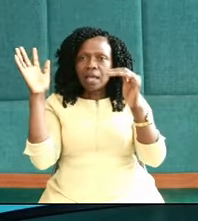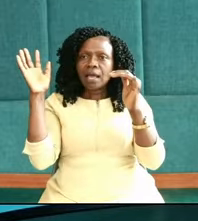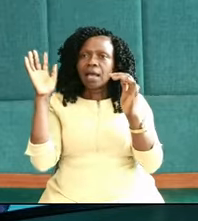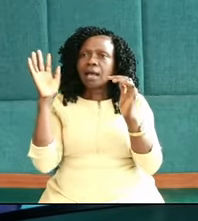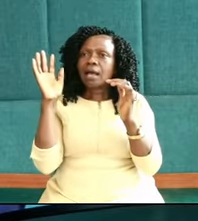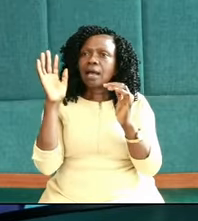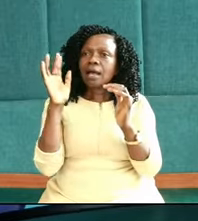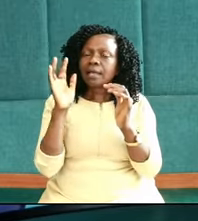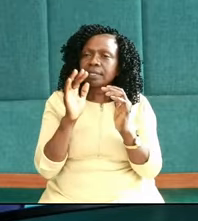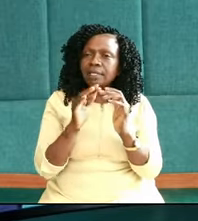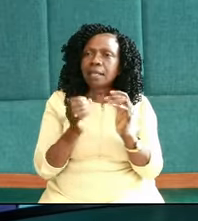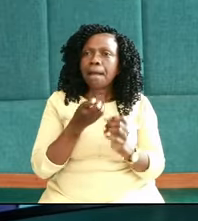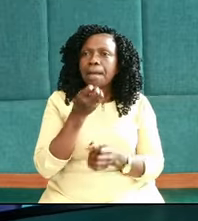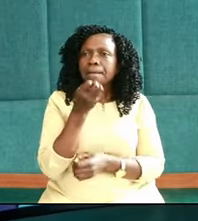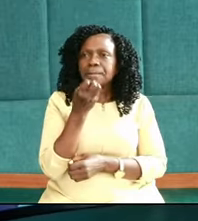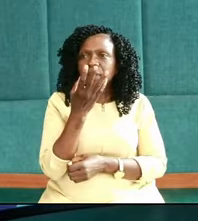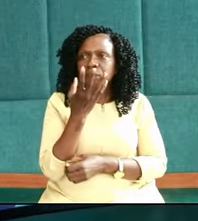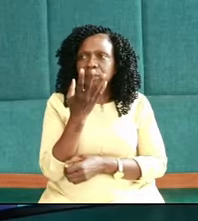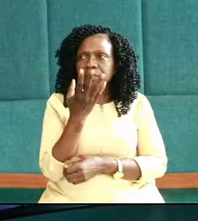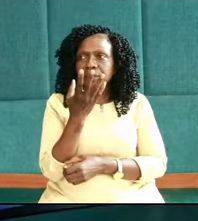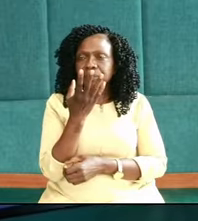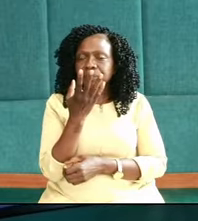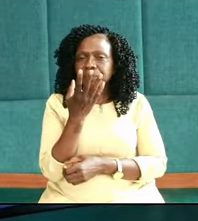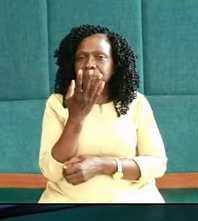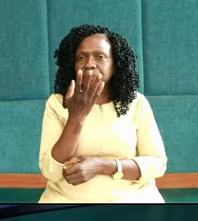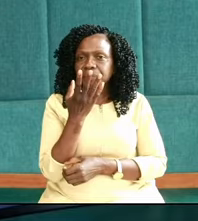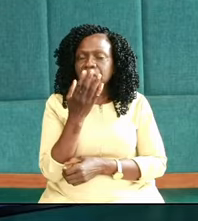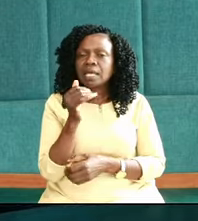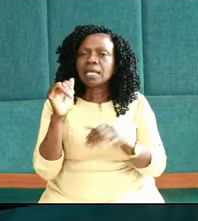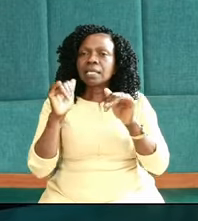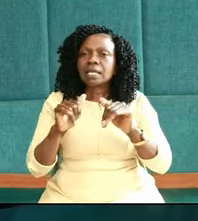the beauty of that sin will be strangely dim.